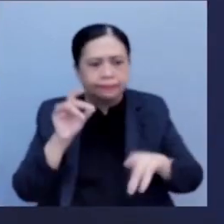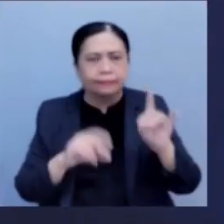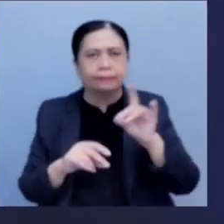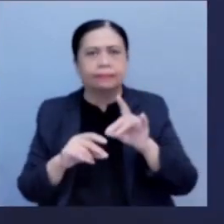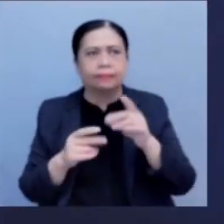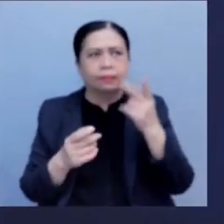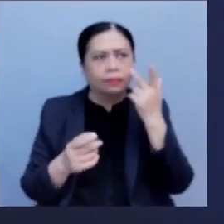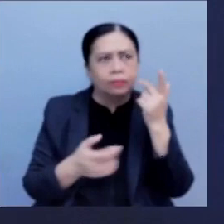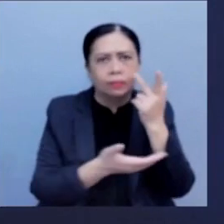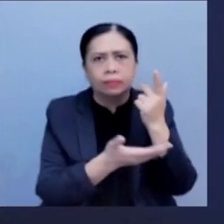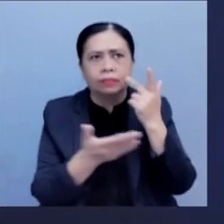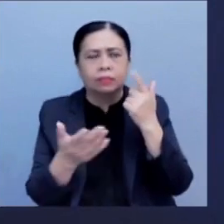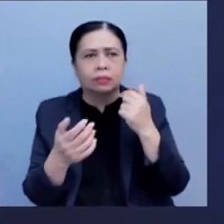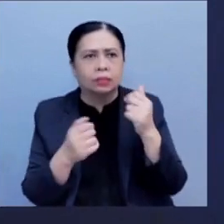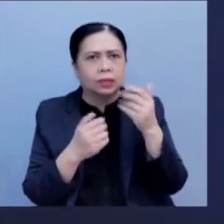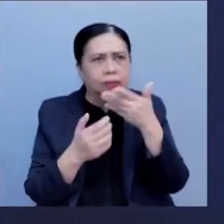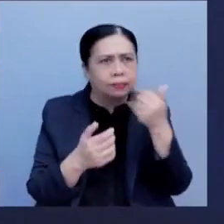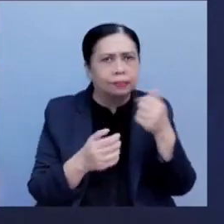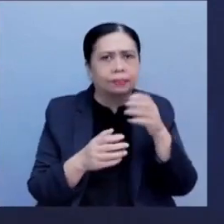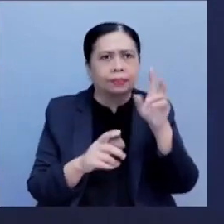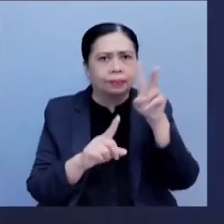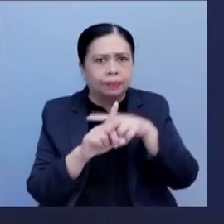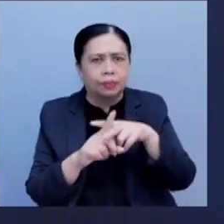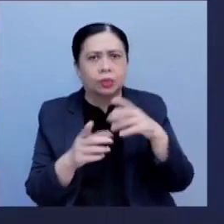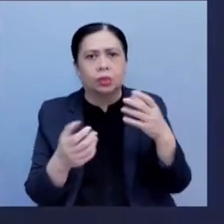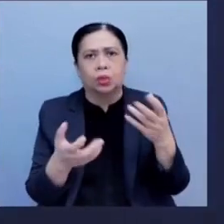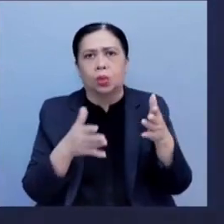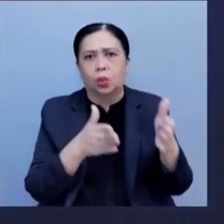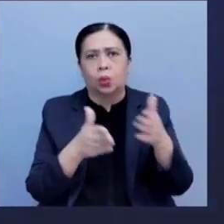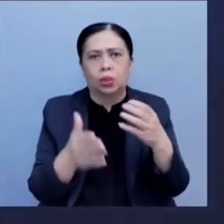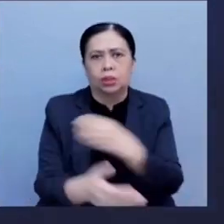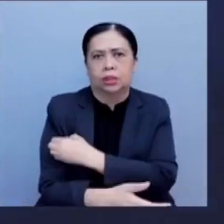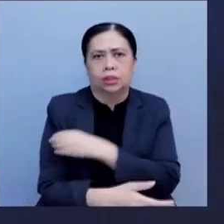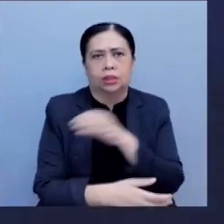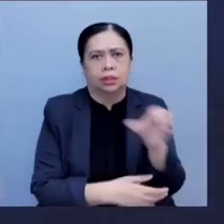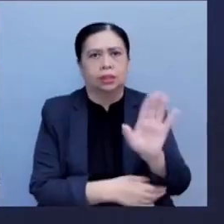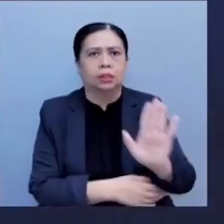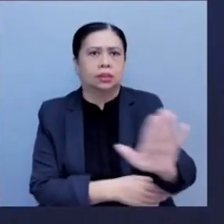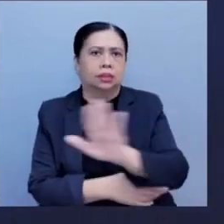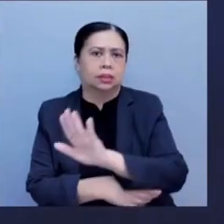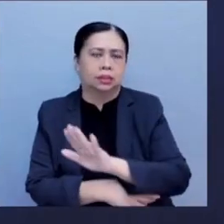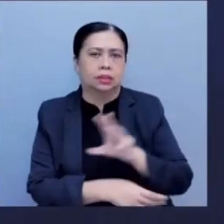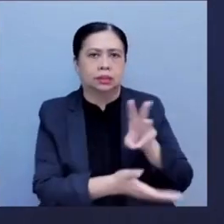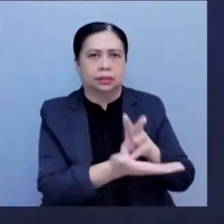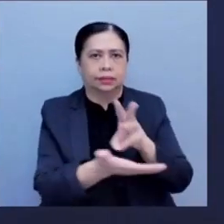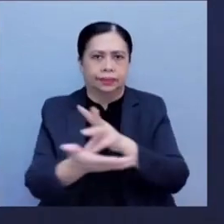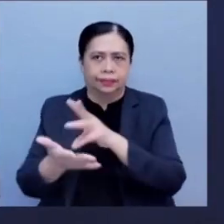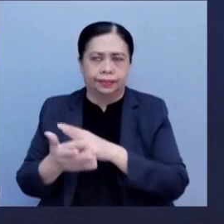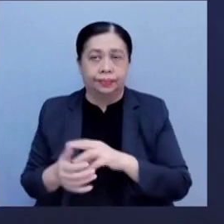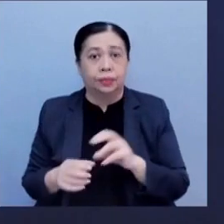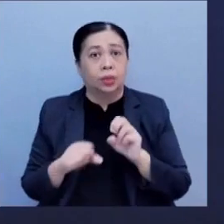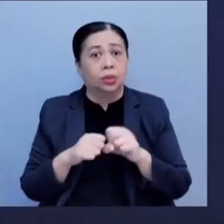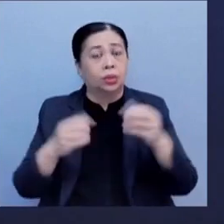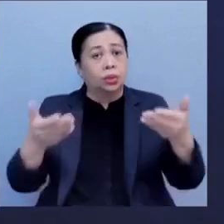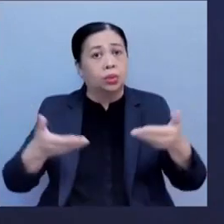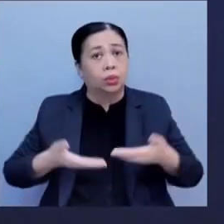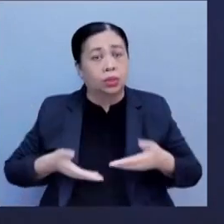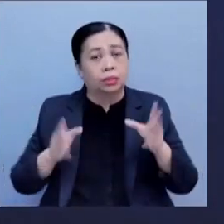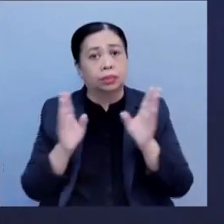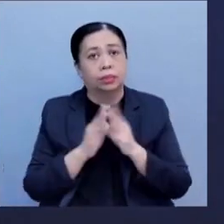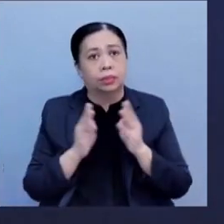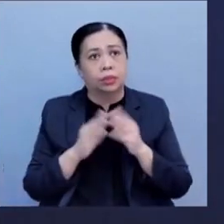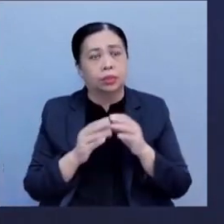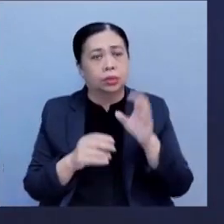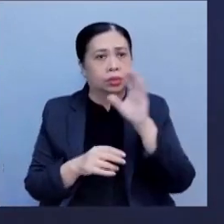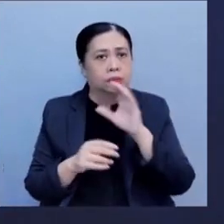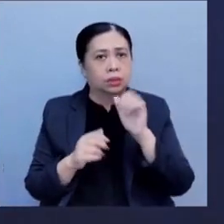explore, to employ better ways of capacitating our localities. So I welcome this forum, which seeks to harness